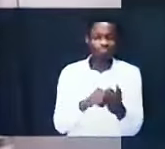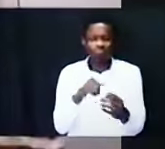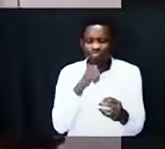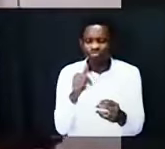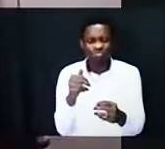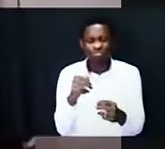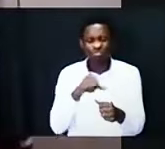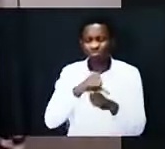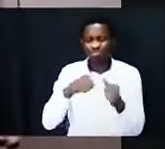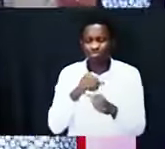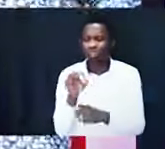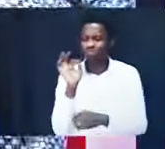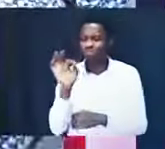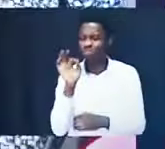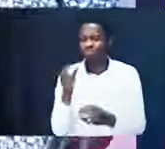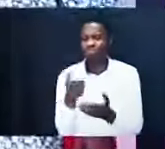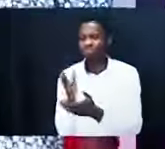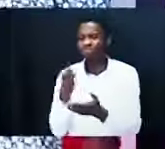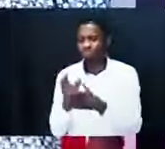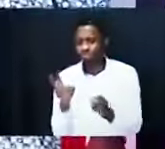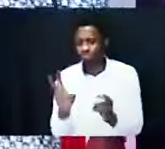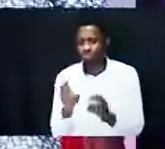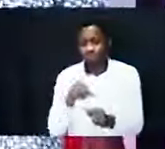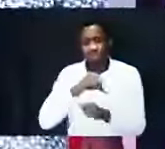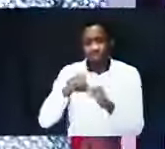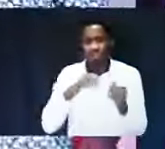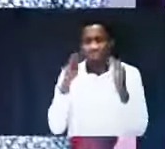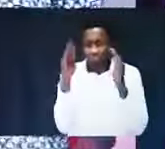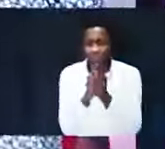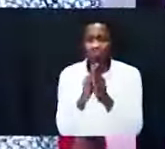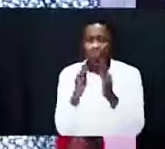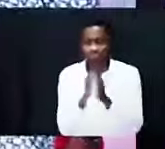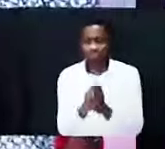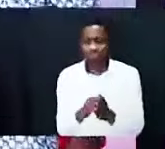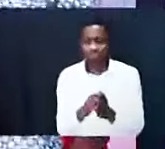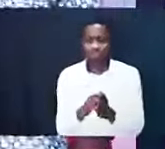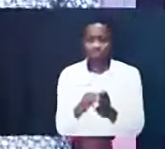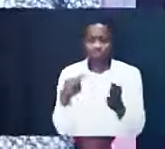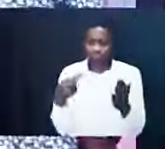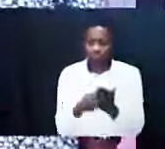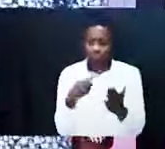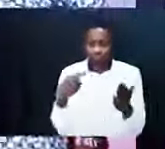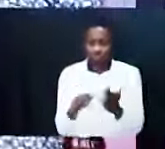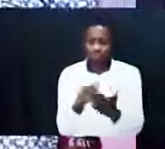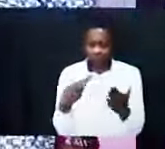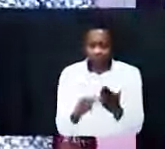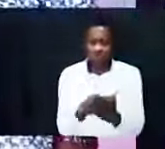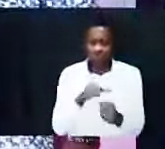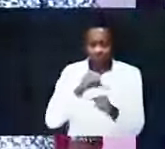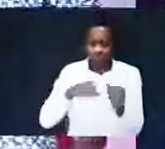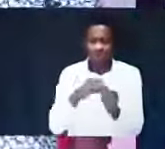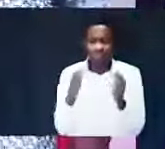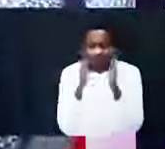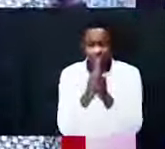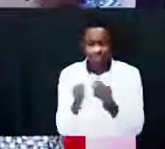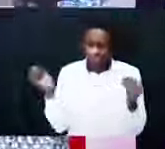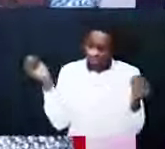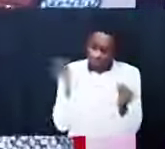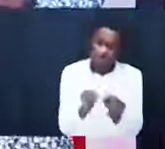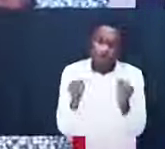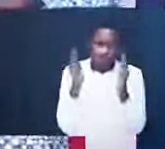presentation. It is about prayer and much prayer with the simple word of